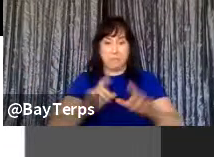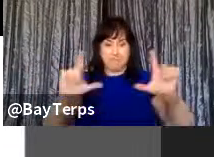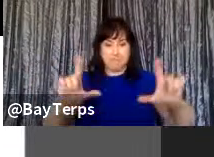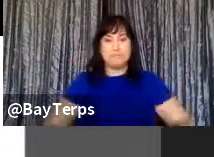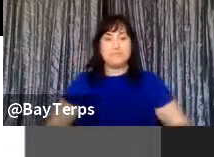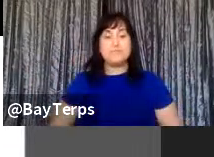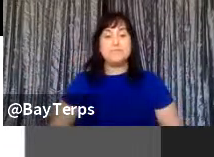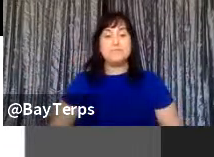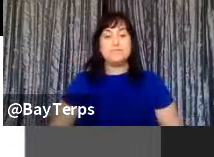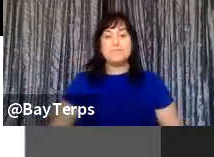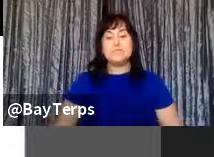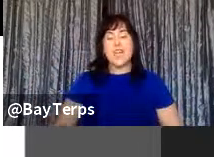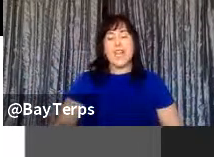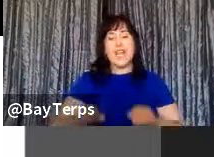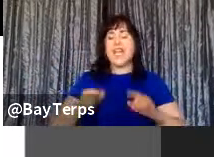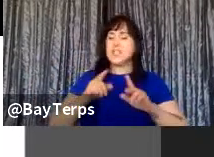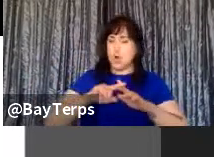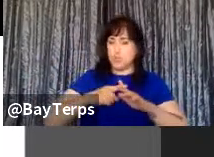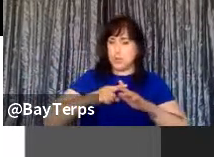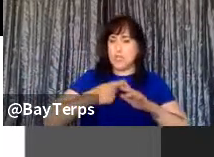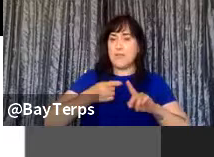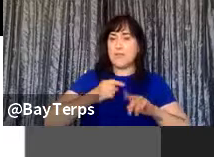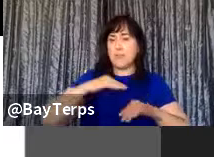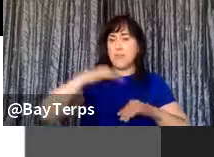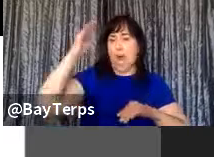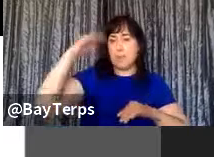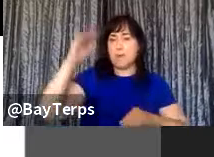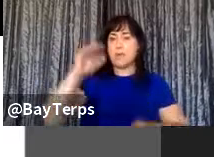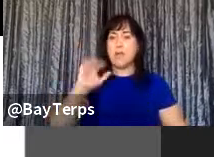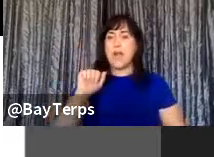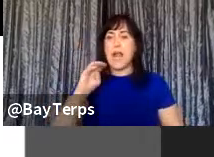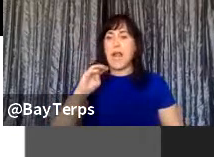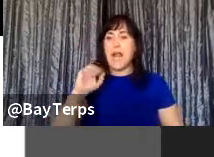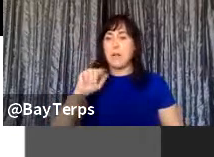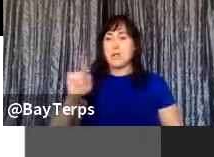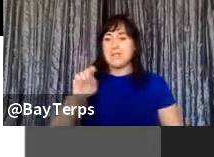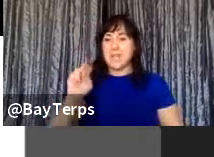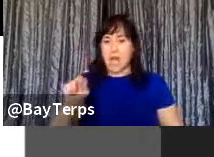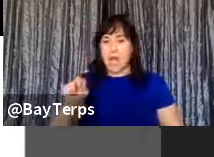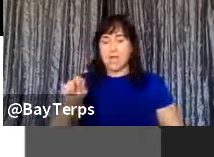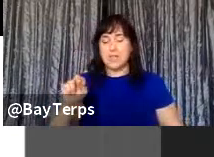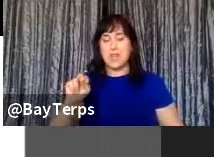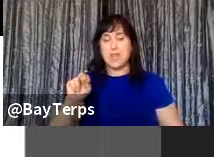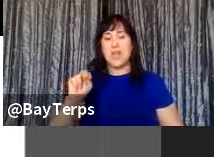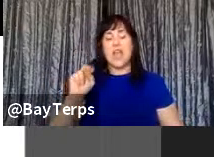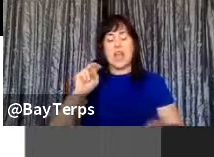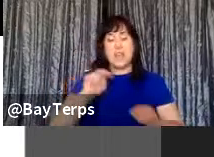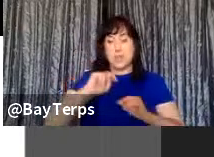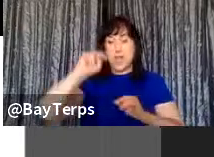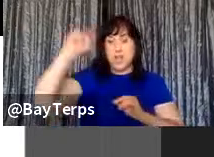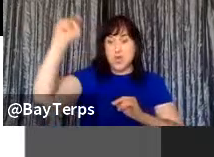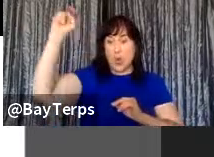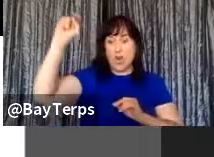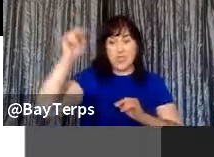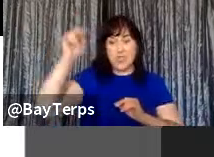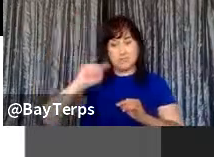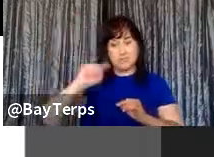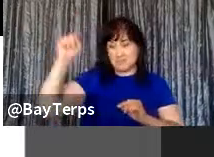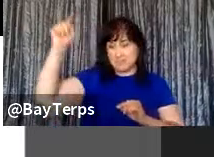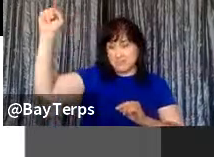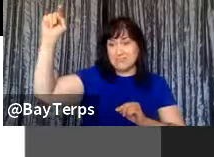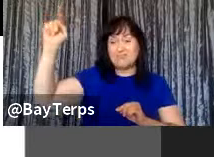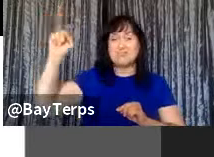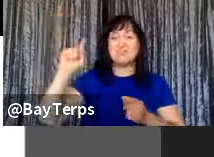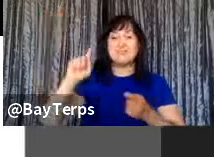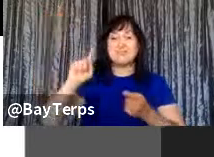native to the upper Amazon. So we're talking the Peru and Ecuadorian borders. It would have made its way northwards and southwards, northwards going all the way up